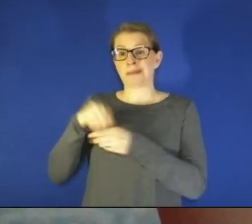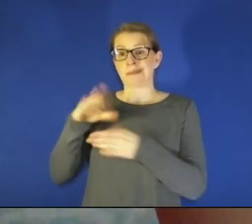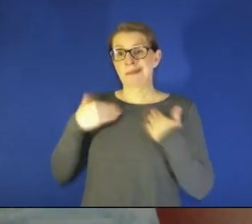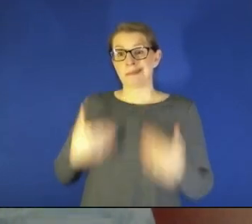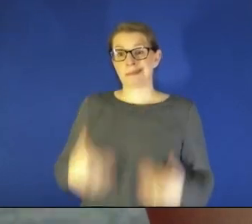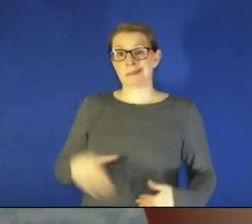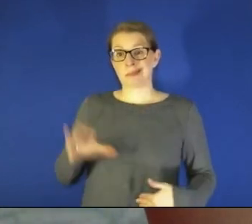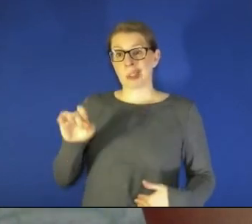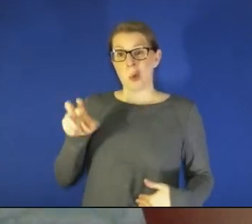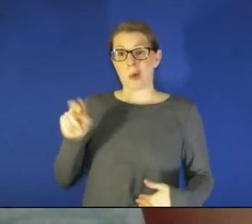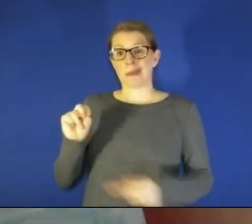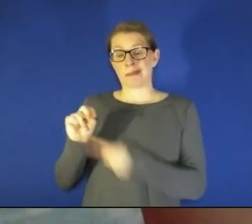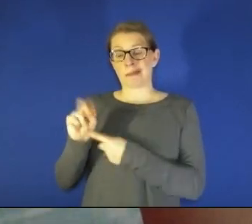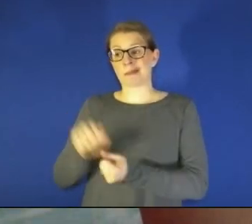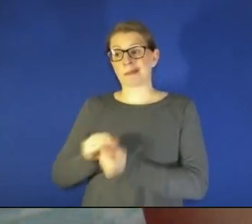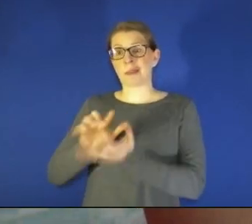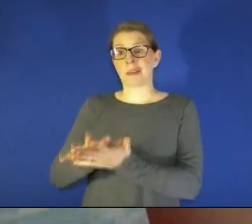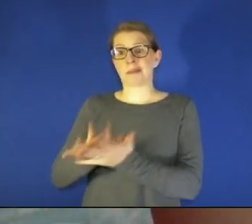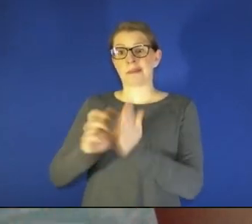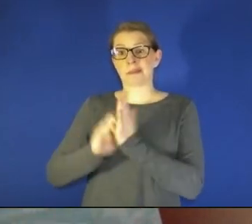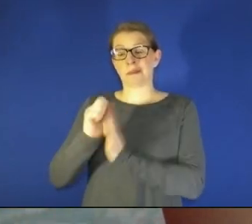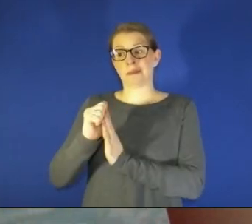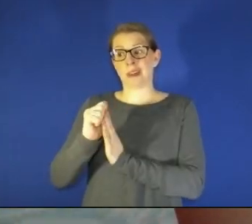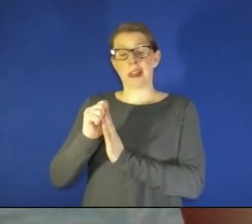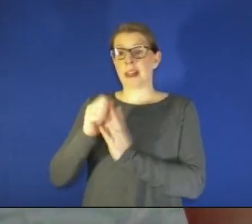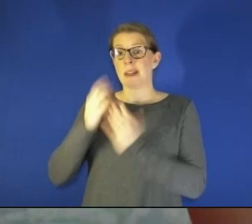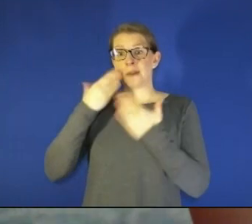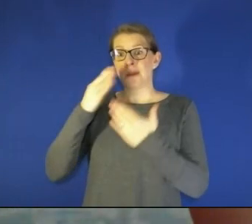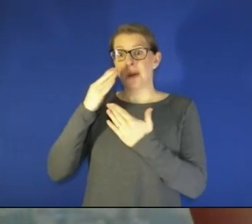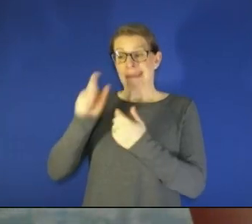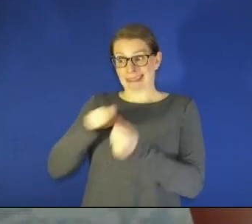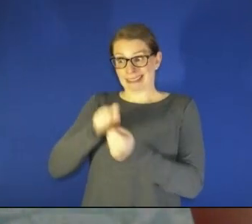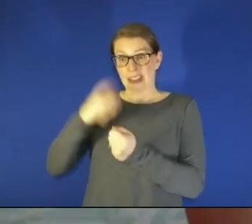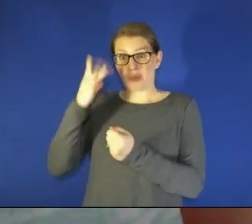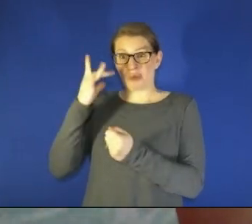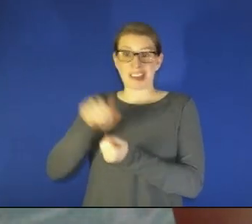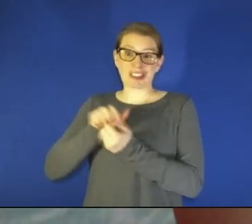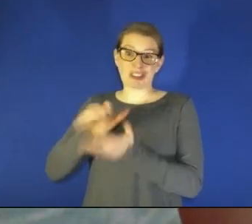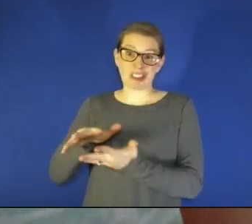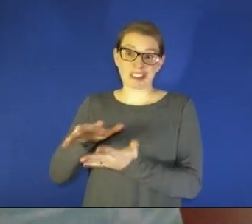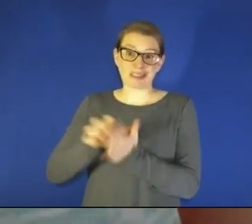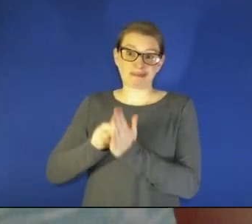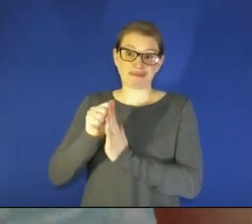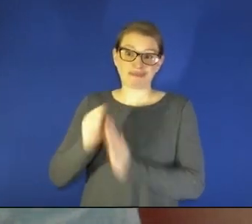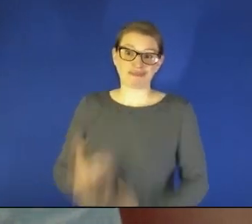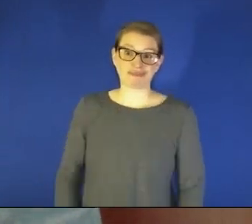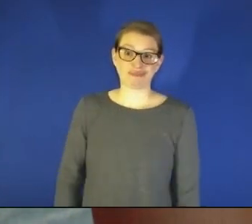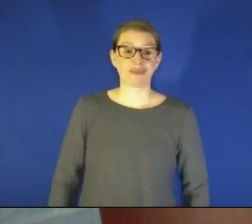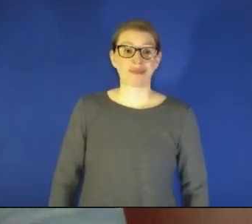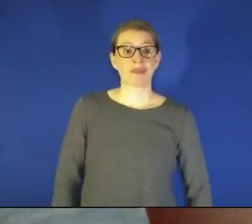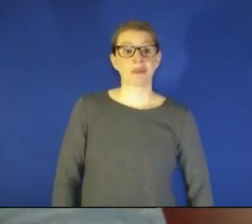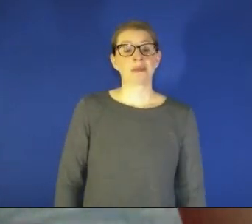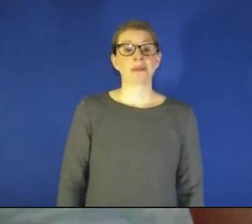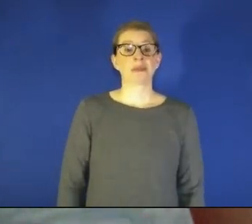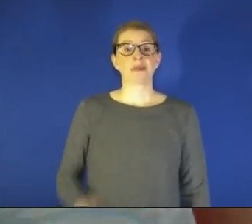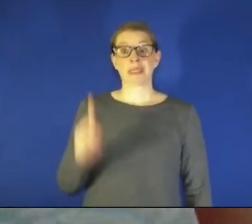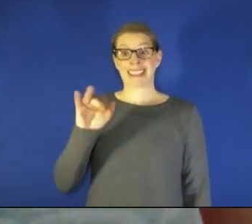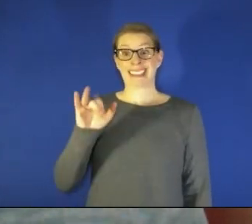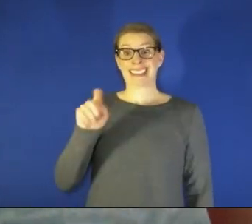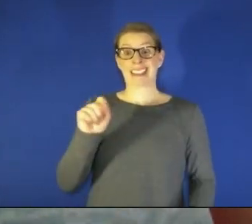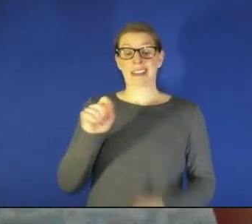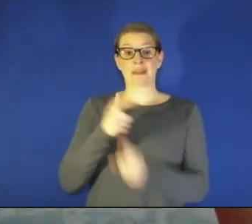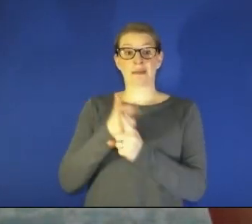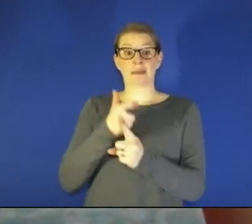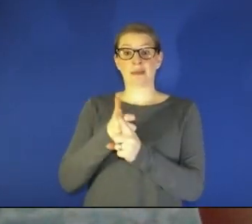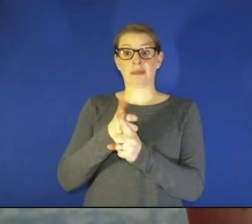cancer, but we still have a long ways to go before we precisely understand how that causes cancer. I've heard the diet that you're talking about called the rainbow